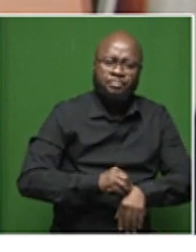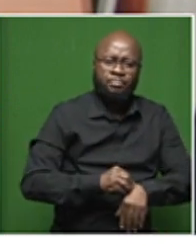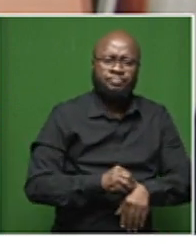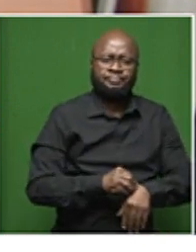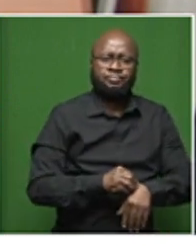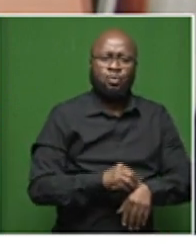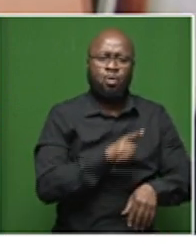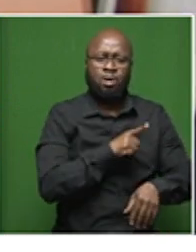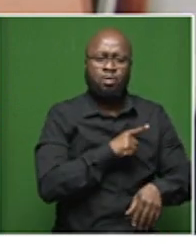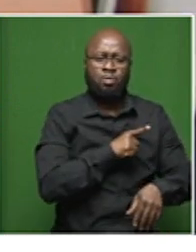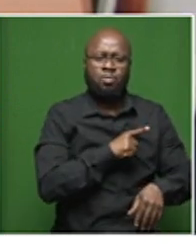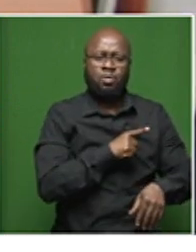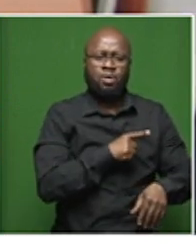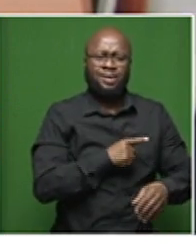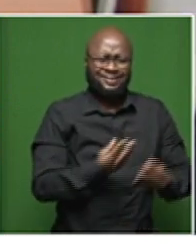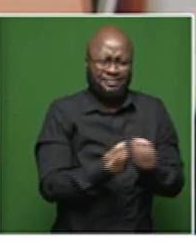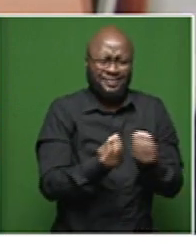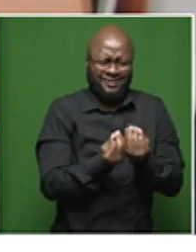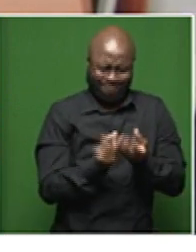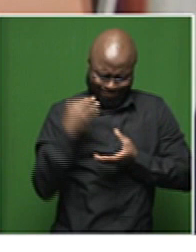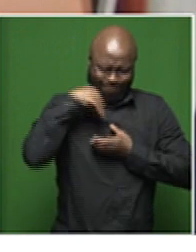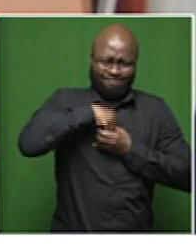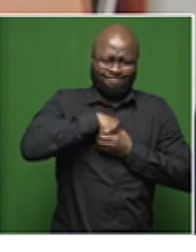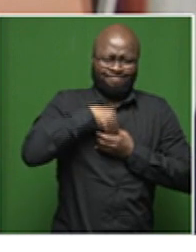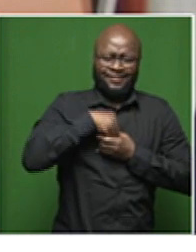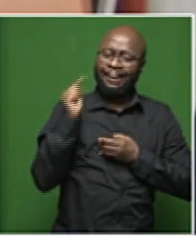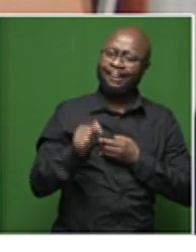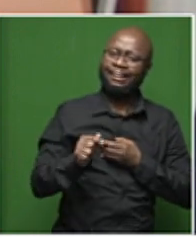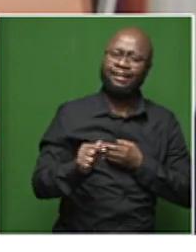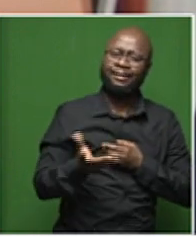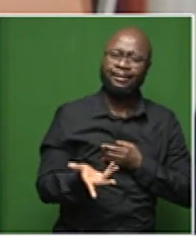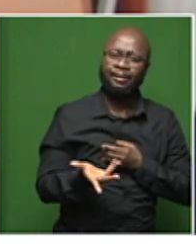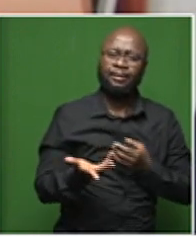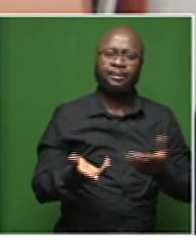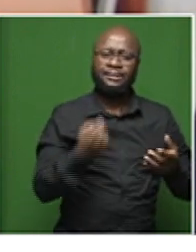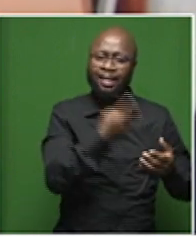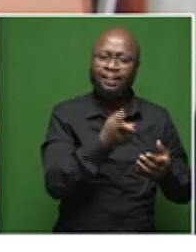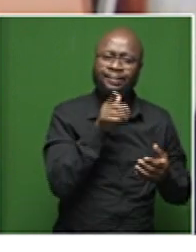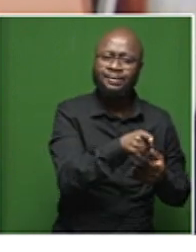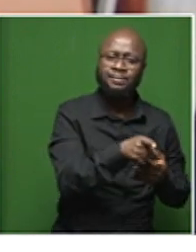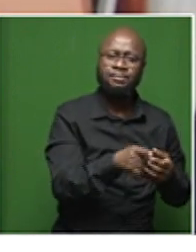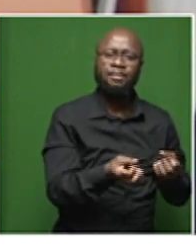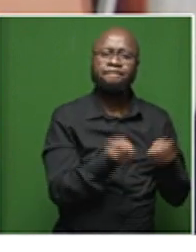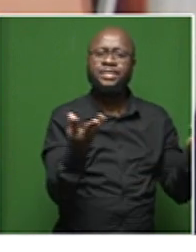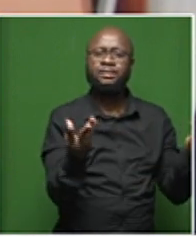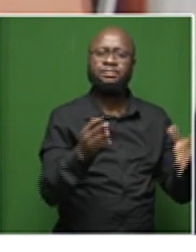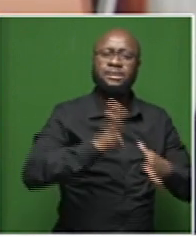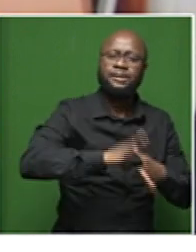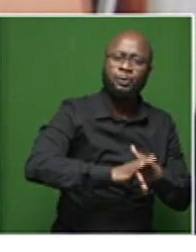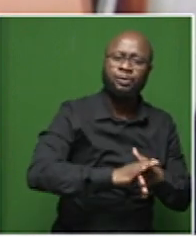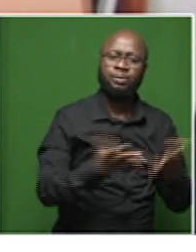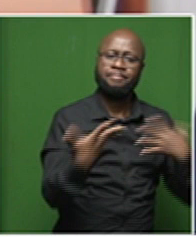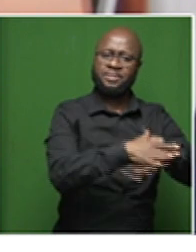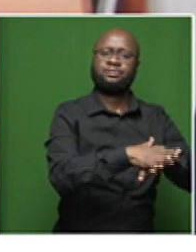adrenal gland. So those are normally what we're going to investigate when we're looking for secondary causes of hypertension. Majority are a mix of what